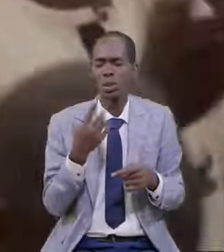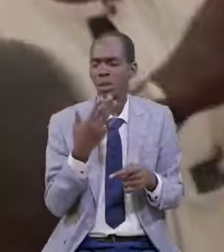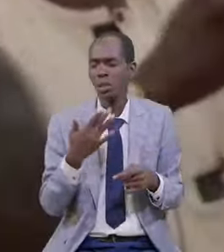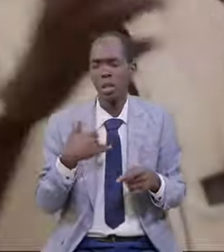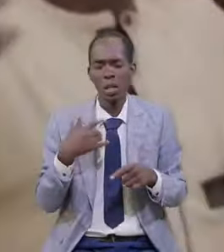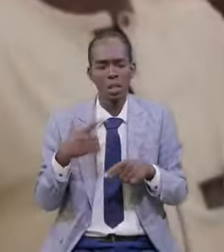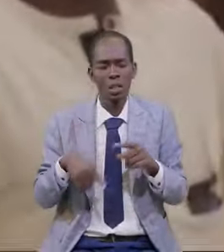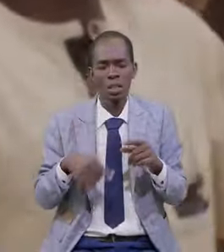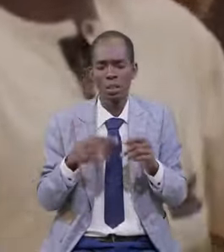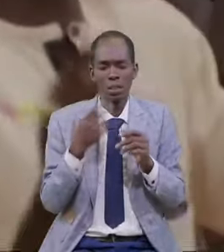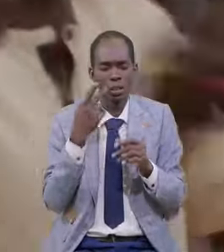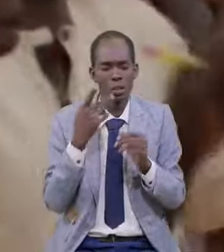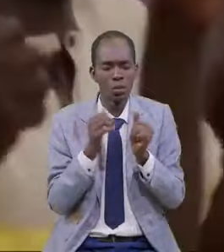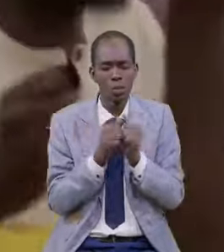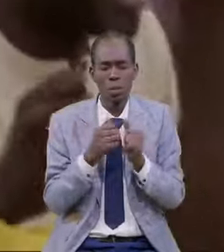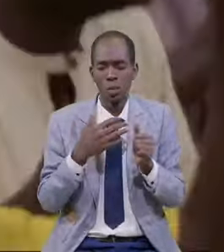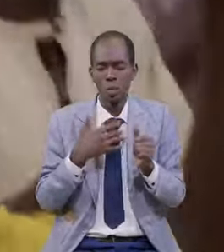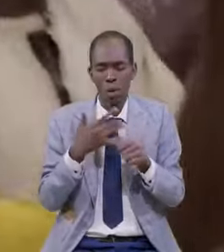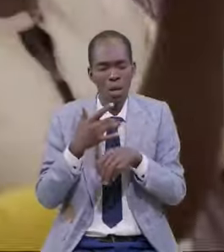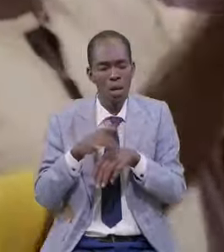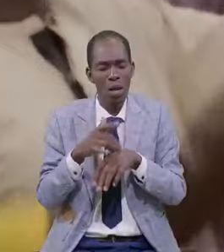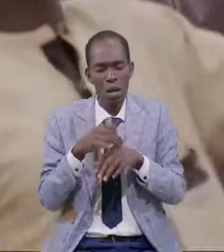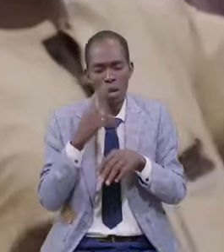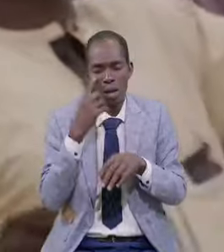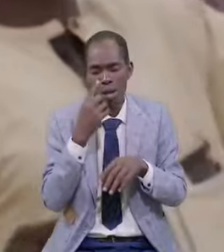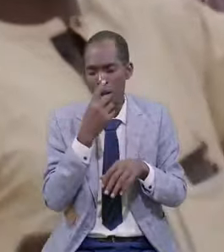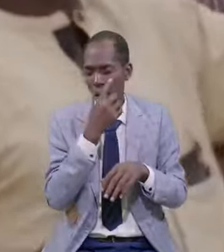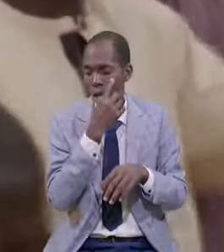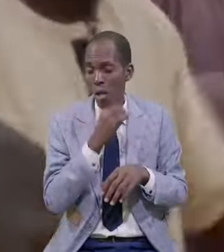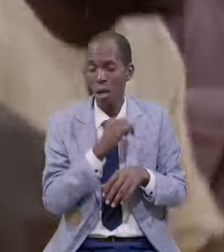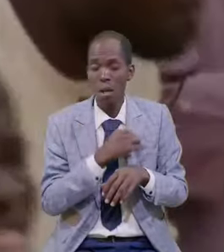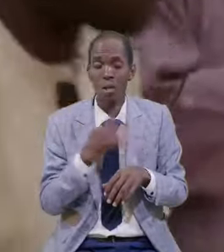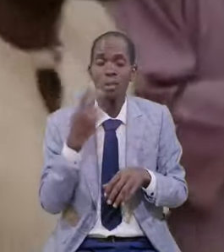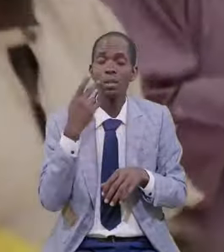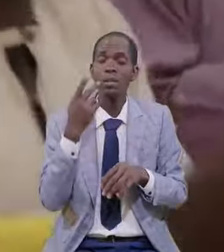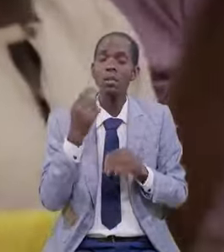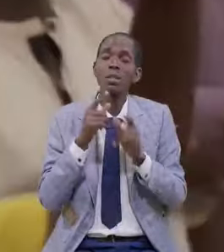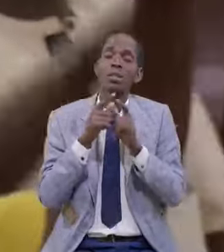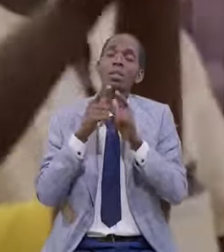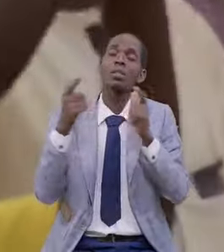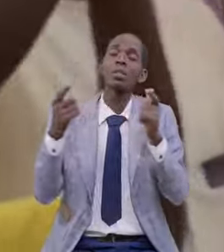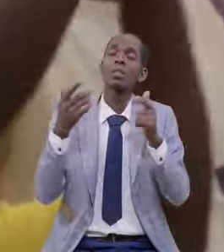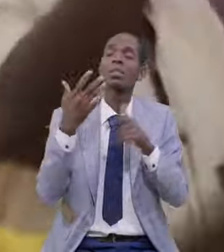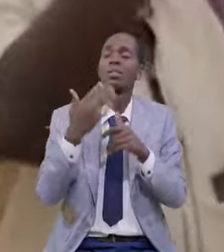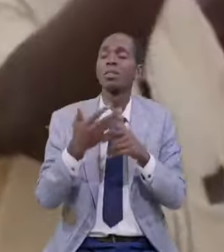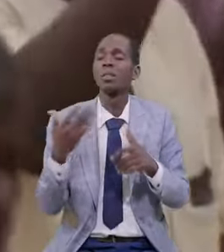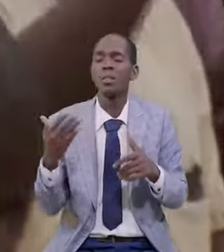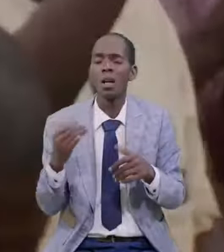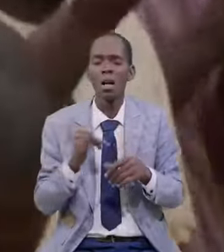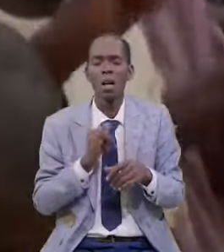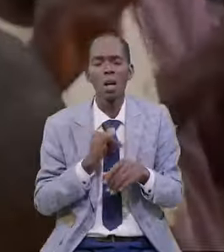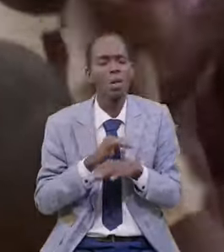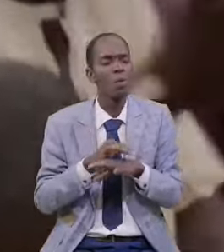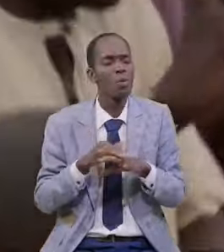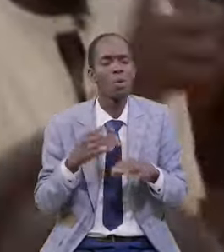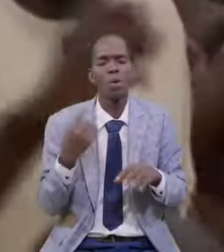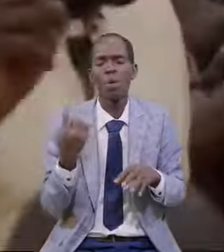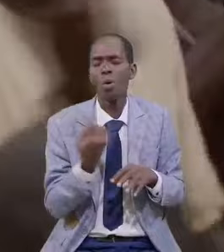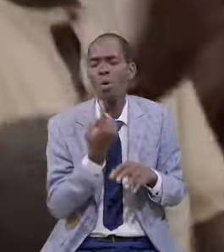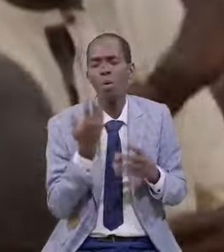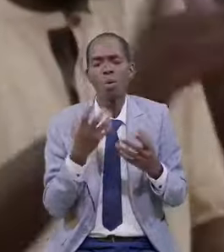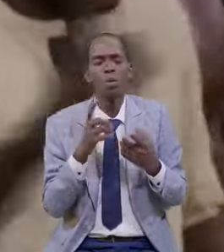me I see the invisible I don't want to see challenges Mountain